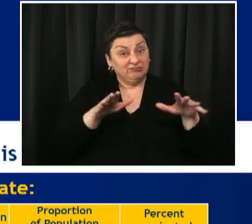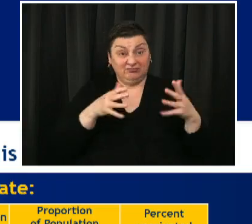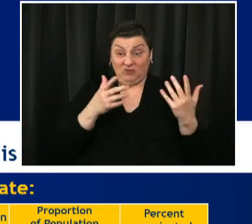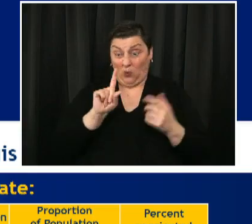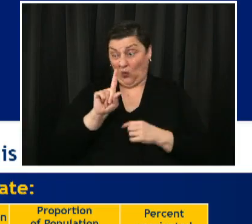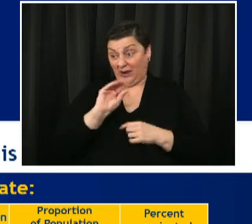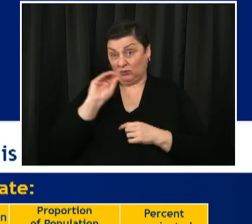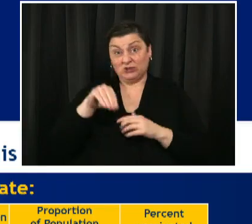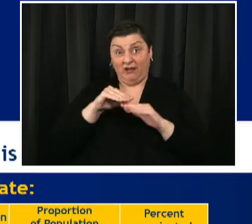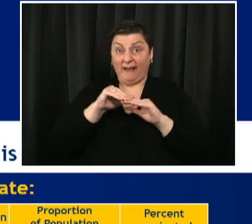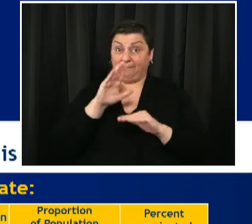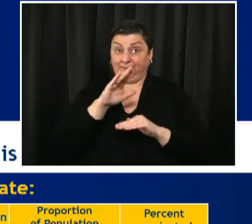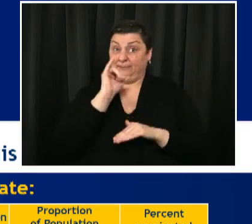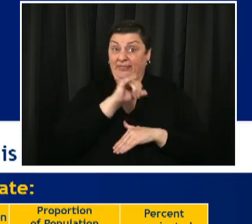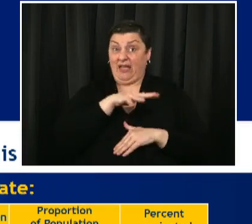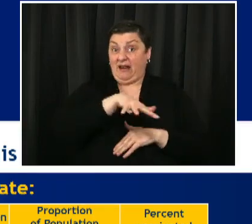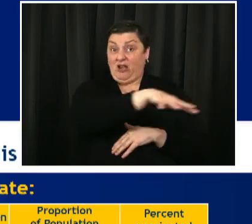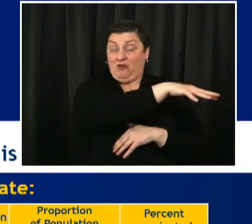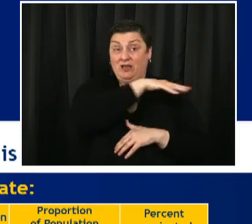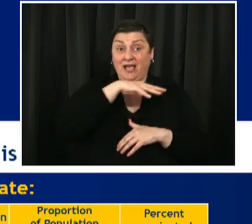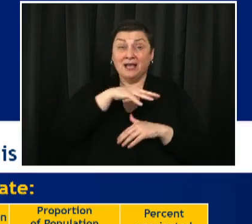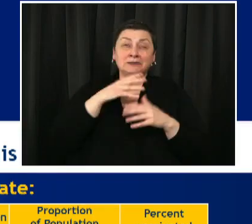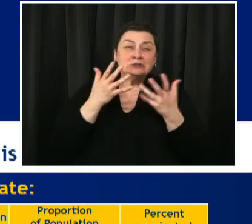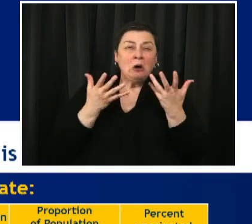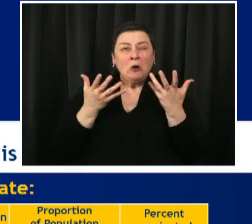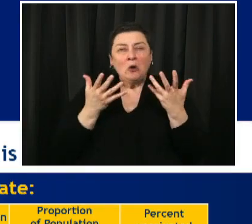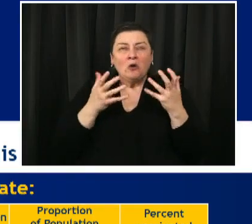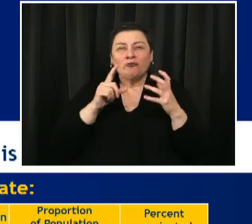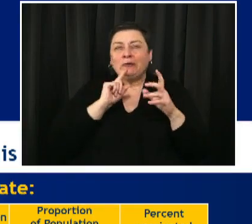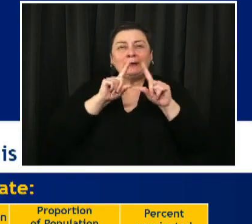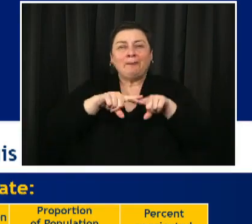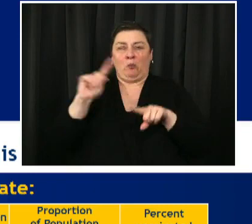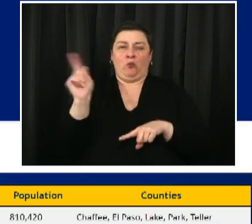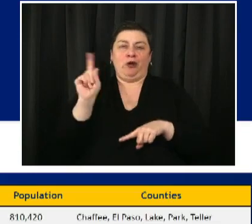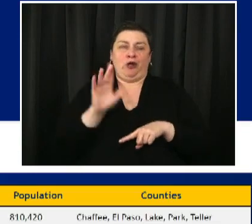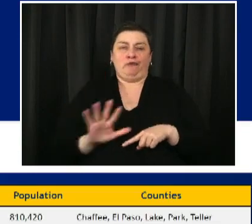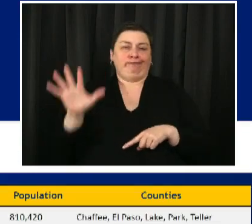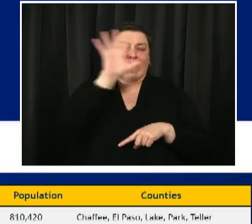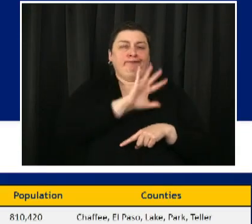is variable across the state. Next.